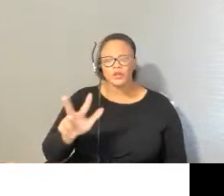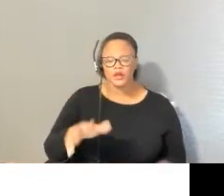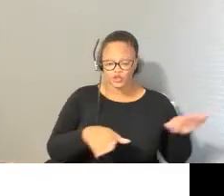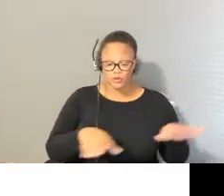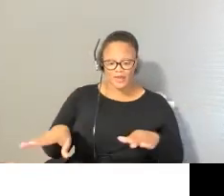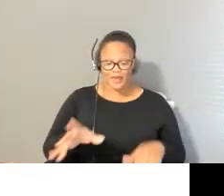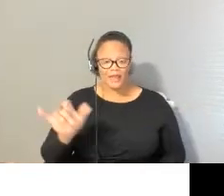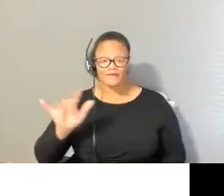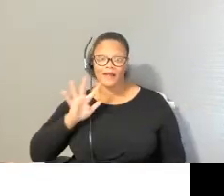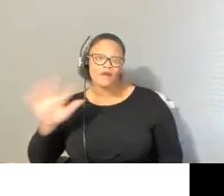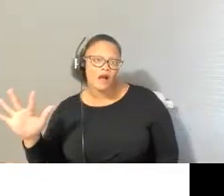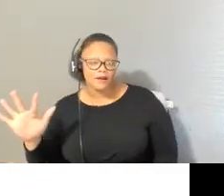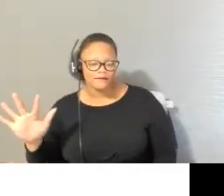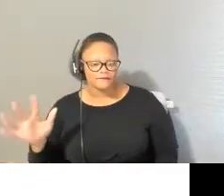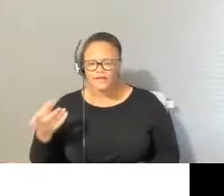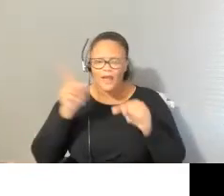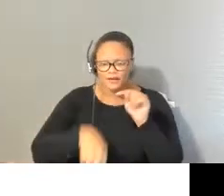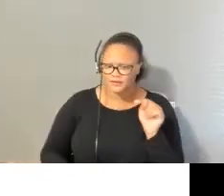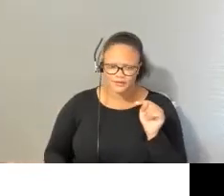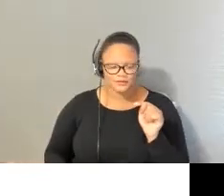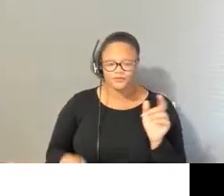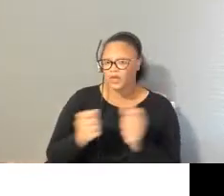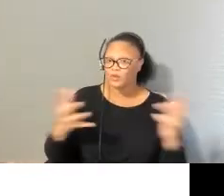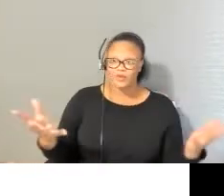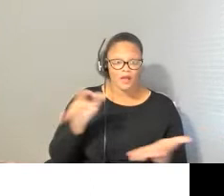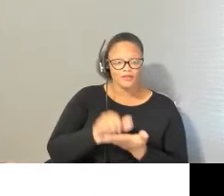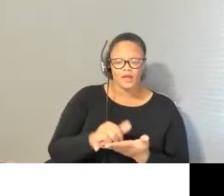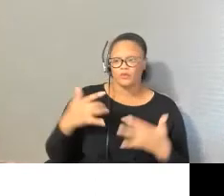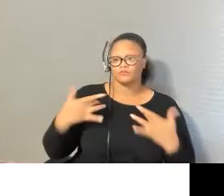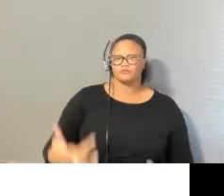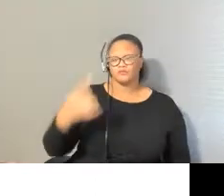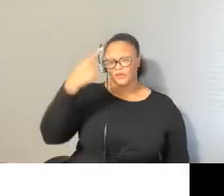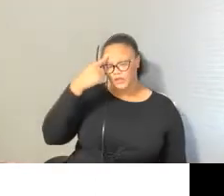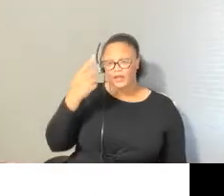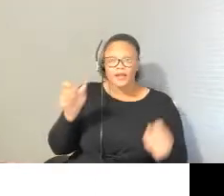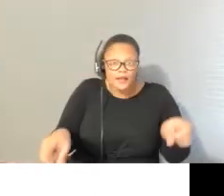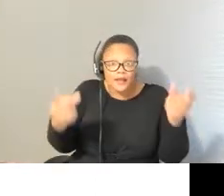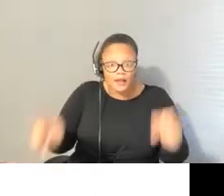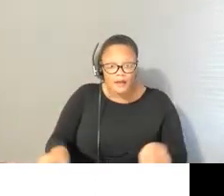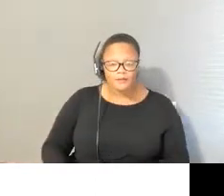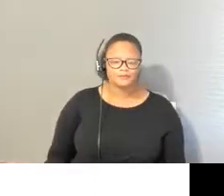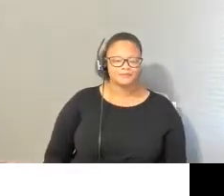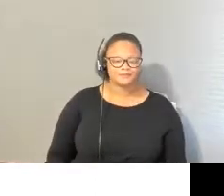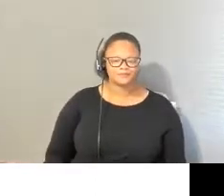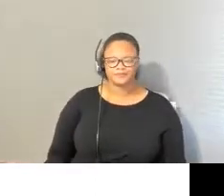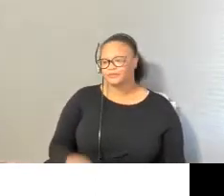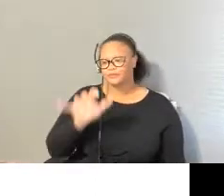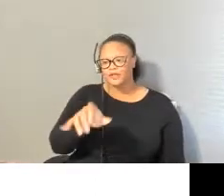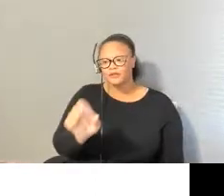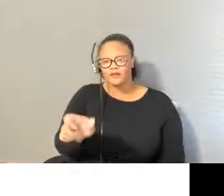that. But without that, we tend to think that can happen. And this is another place when we talk